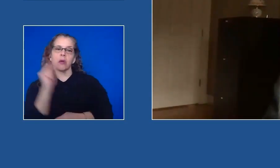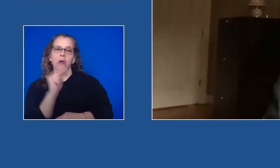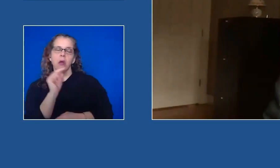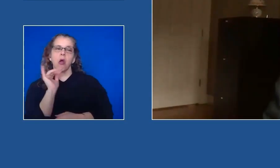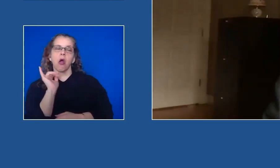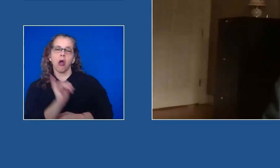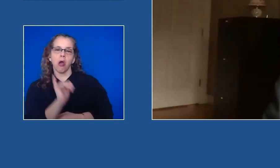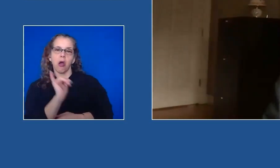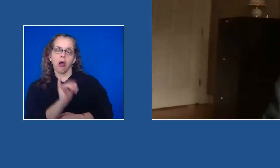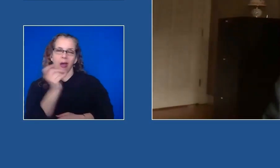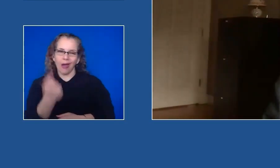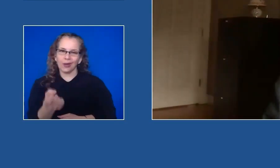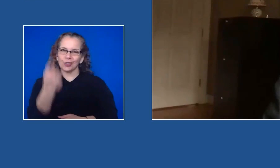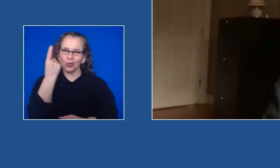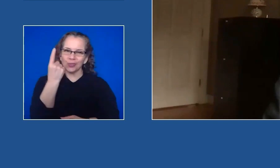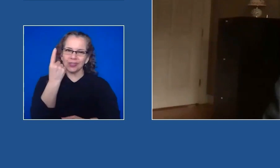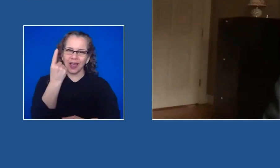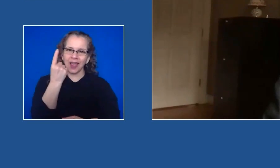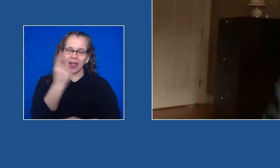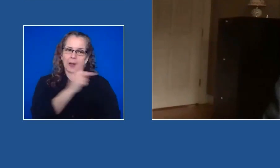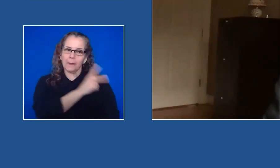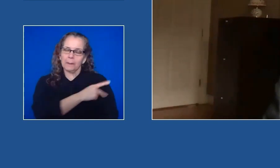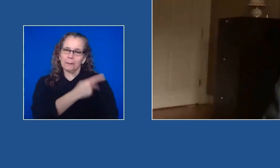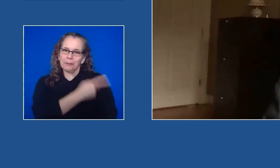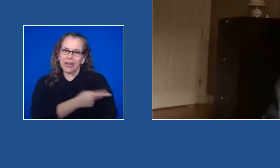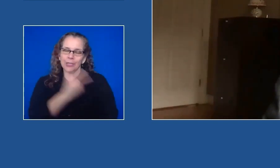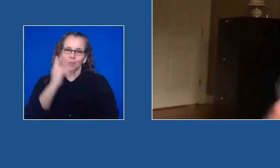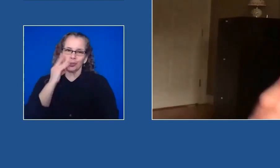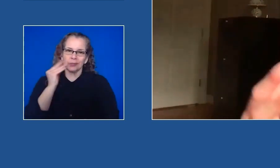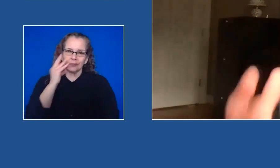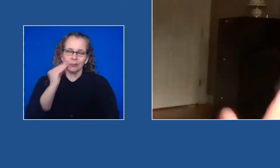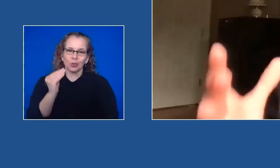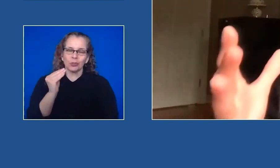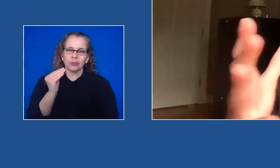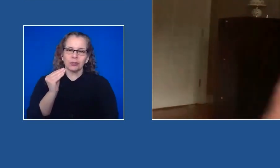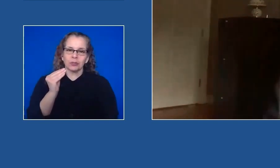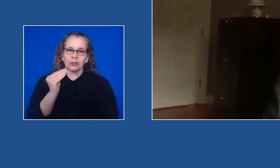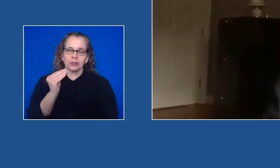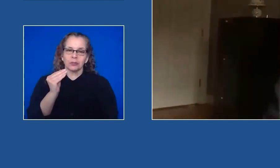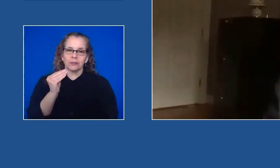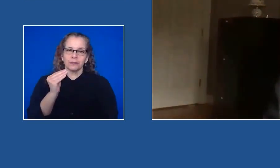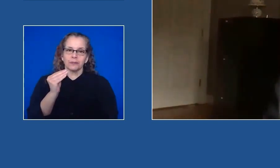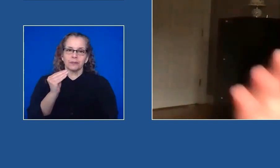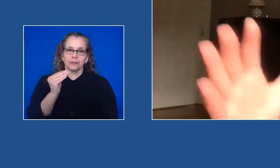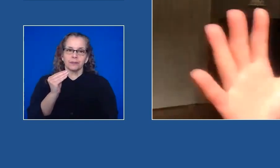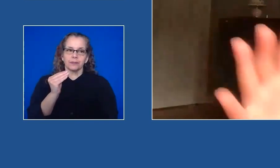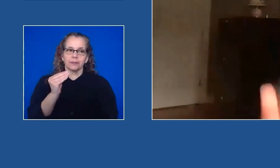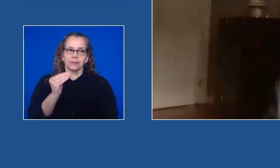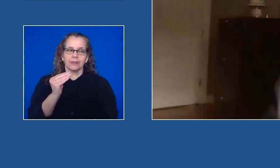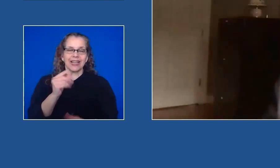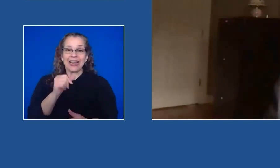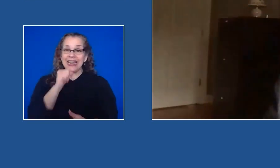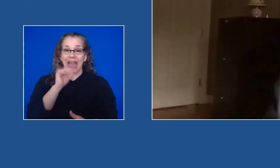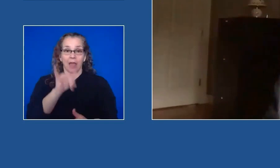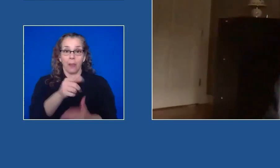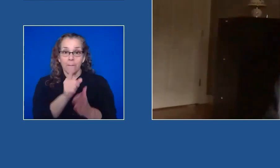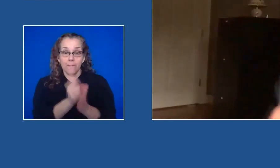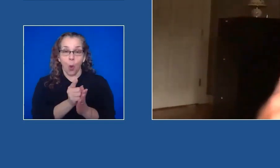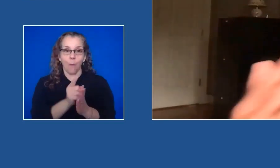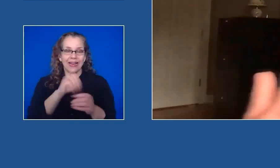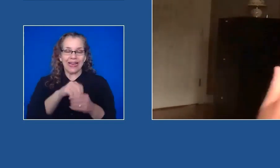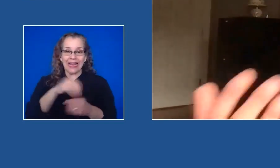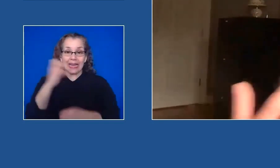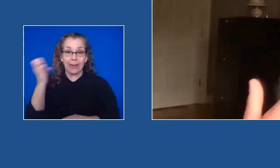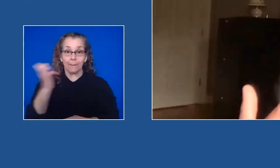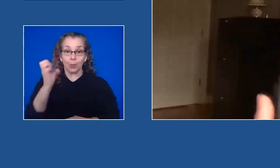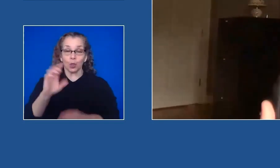understand what it's like for patients and individuals to experience these when they're not necessarily at the bedside, but when there's sort of a calm environment